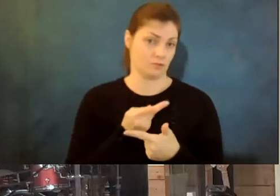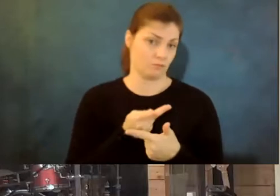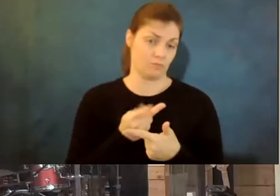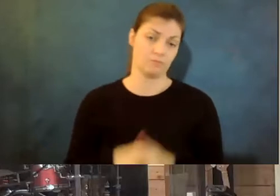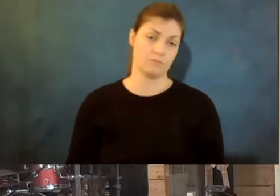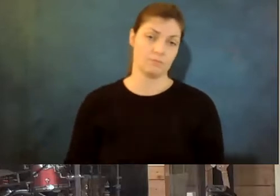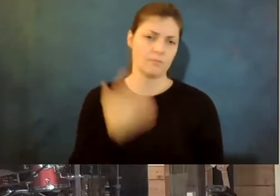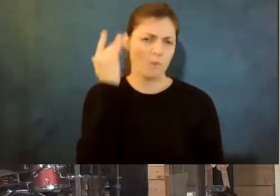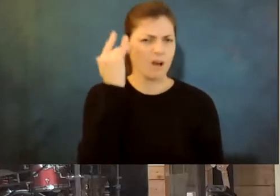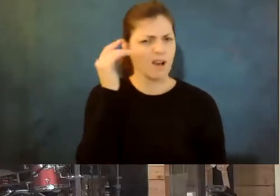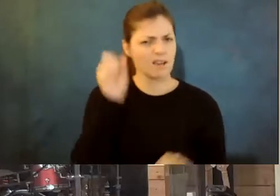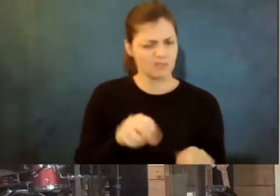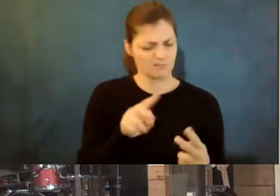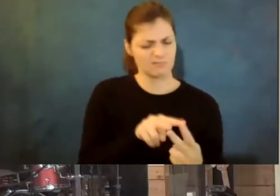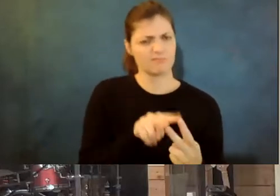Why?